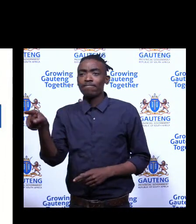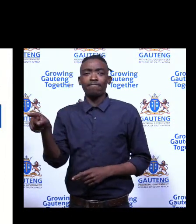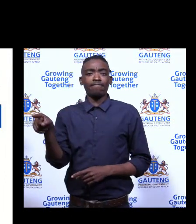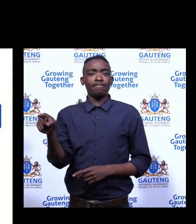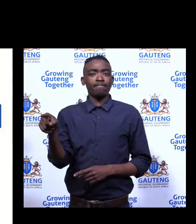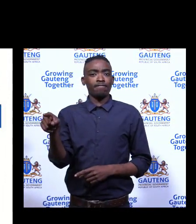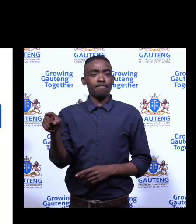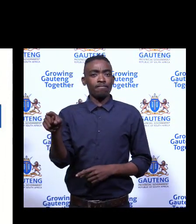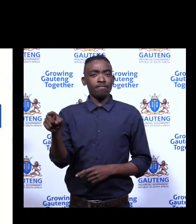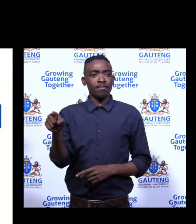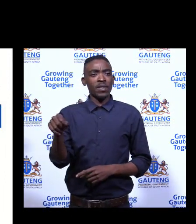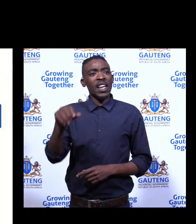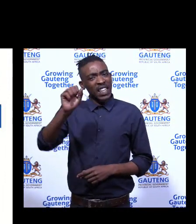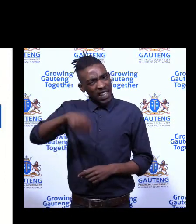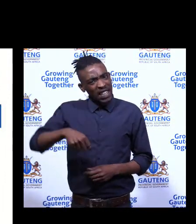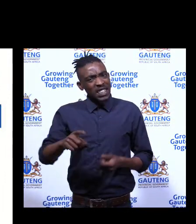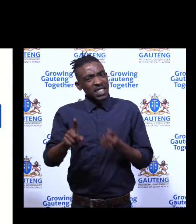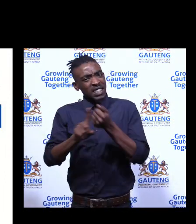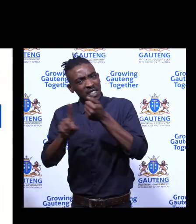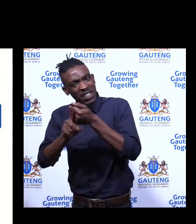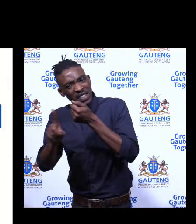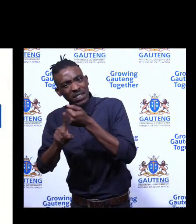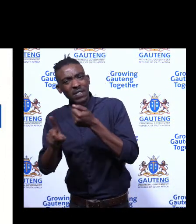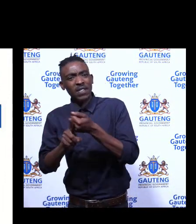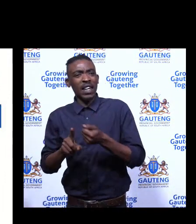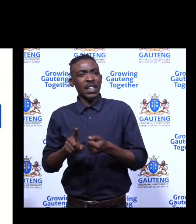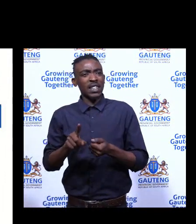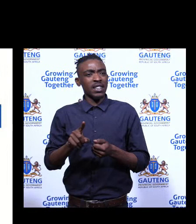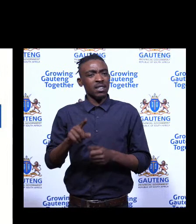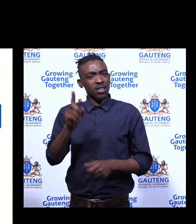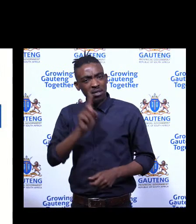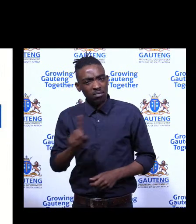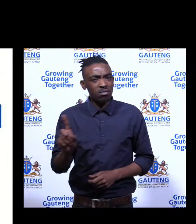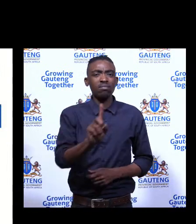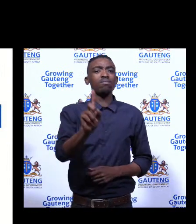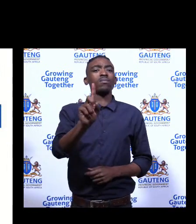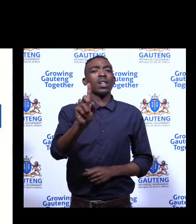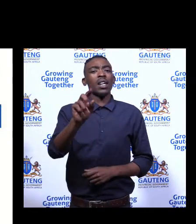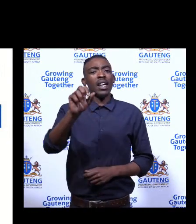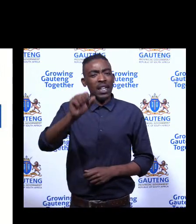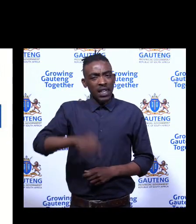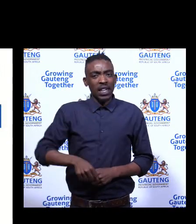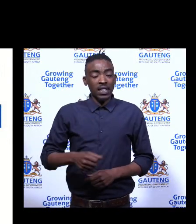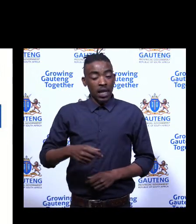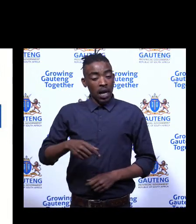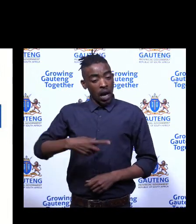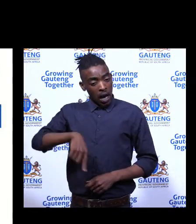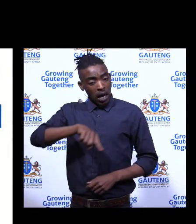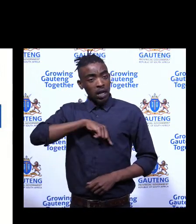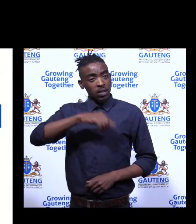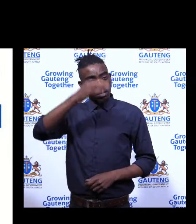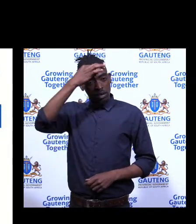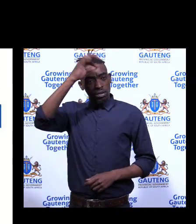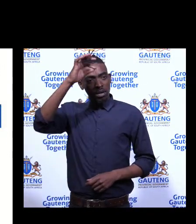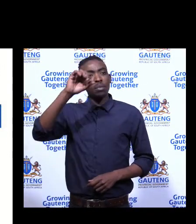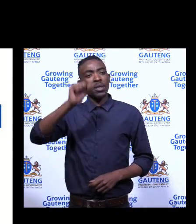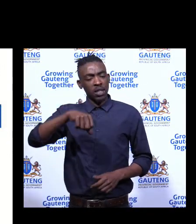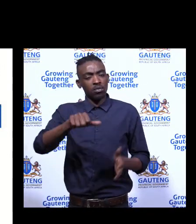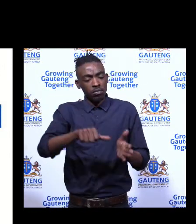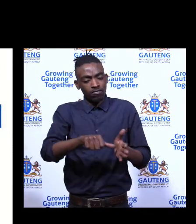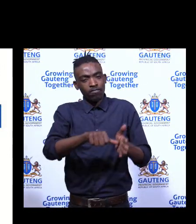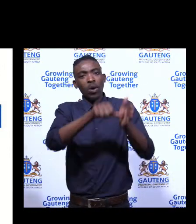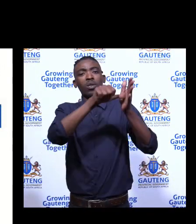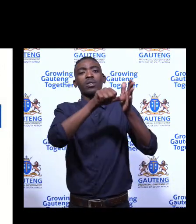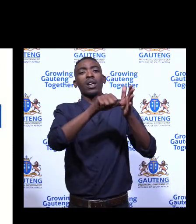and to go forward that we would be prioritizing really our current health